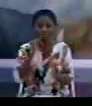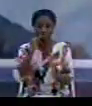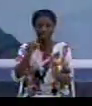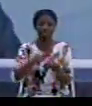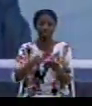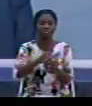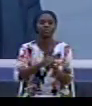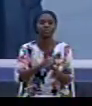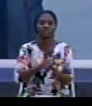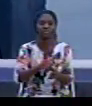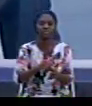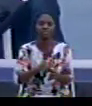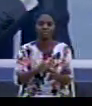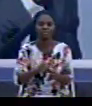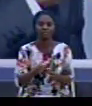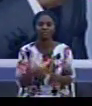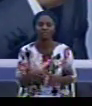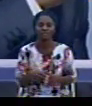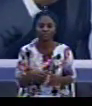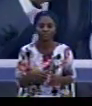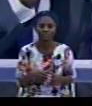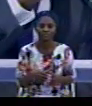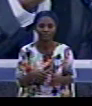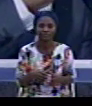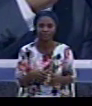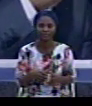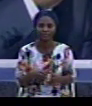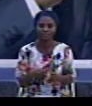the pack of the testimony.